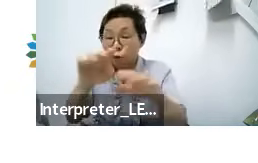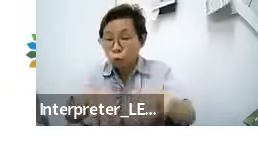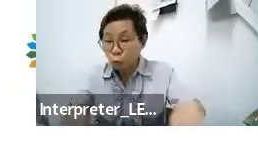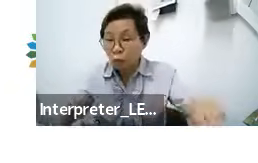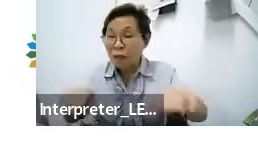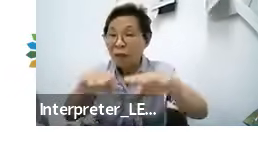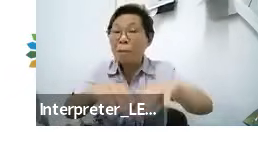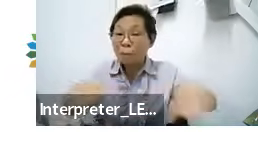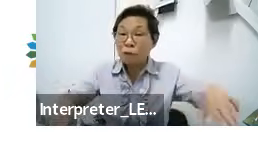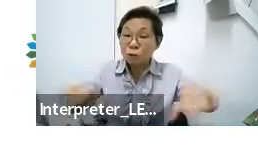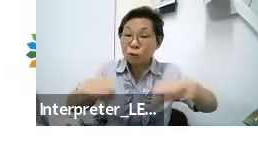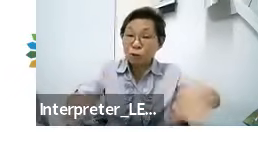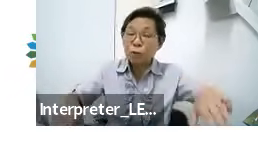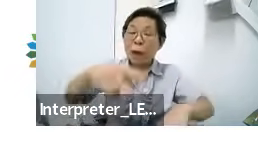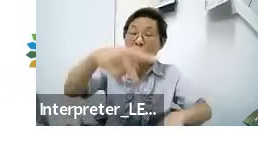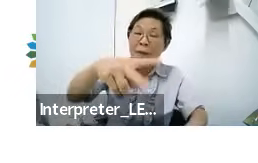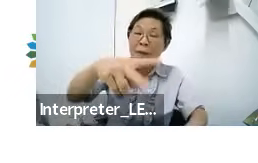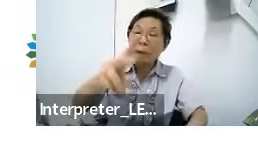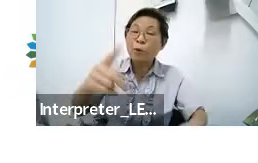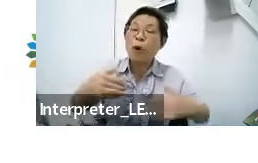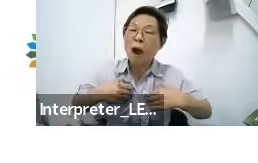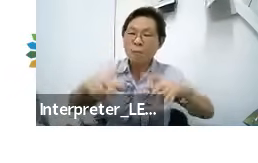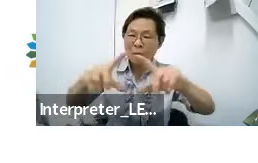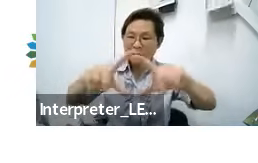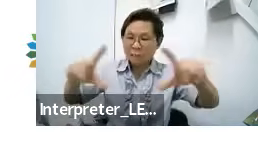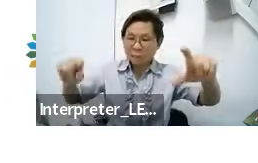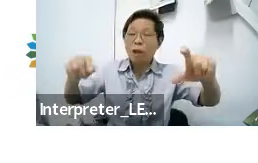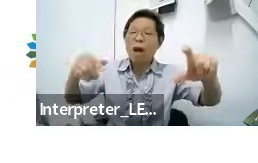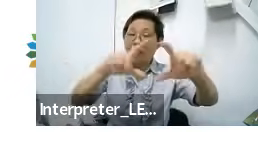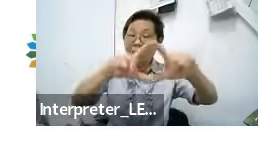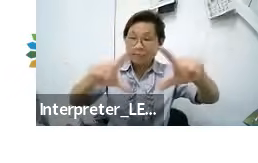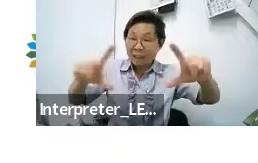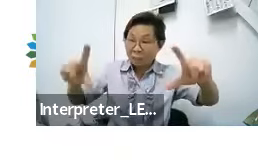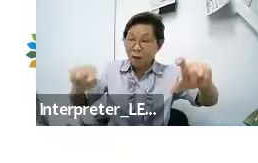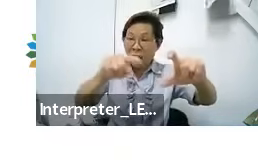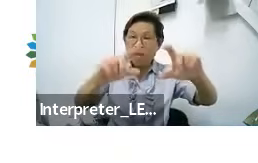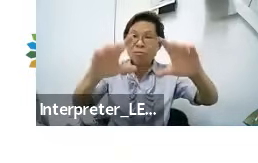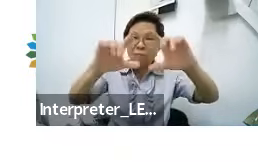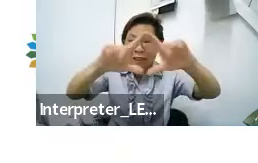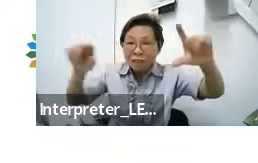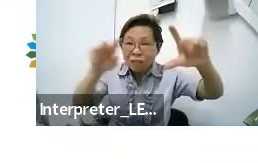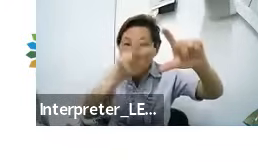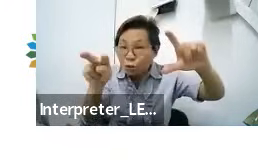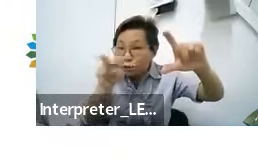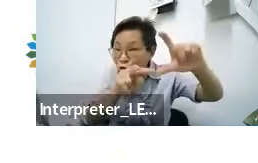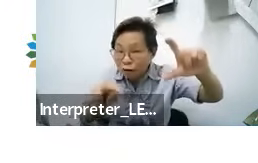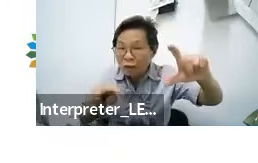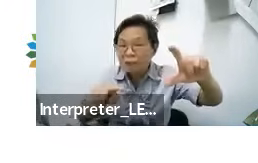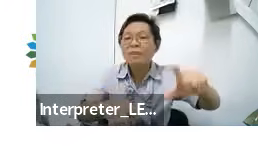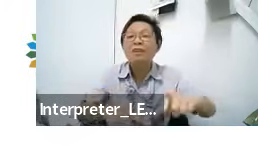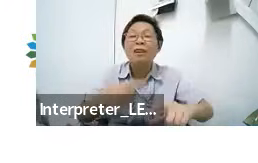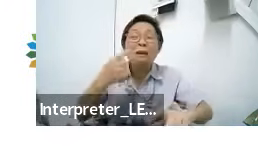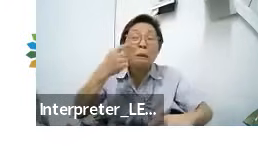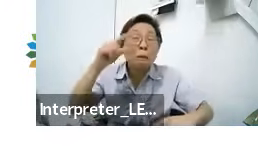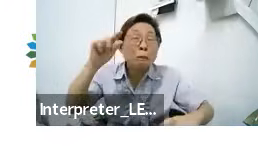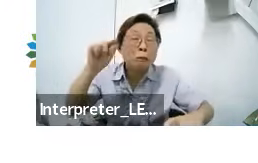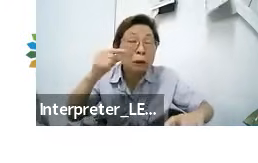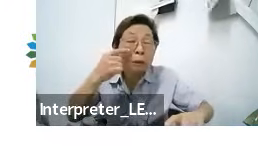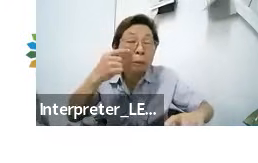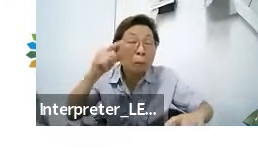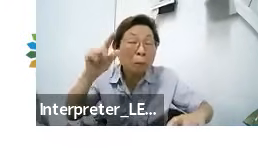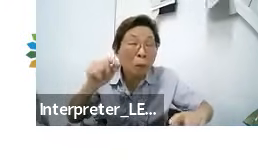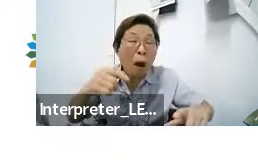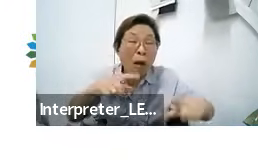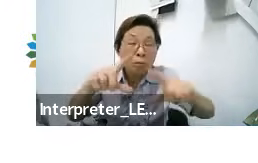visual impairment, their tablet have equipped with screen readers. For low vision students, their